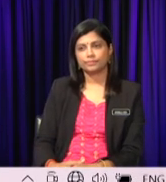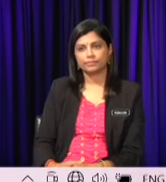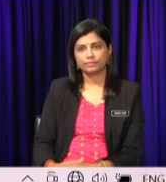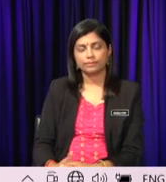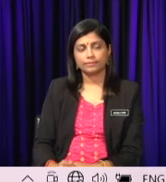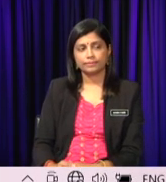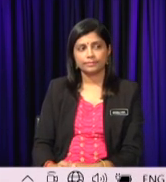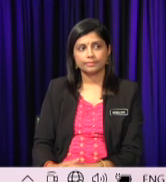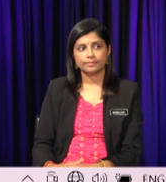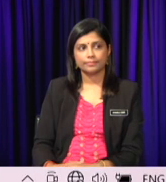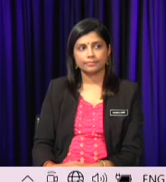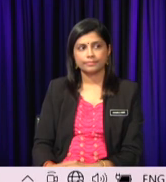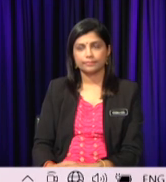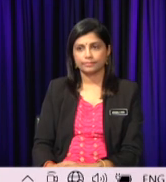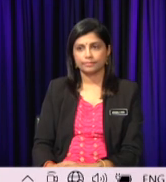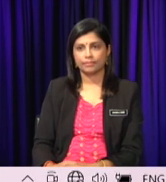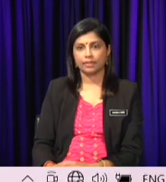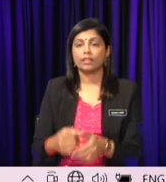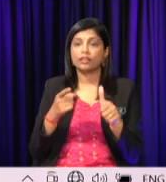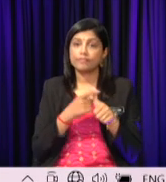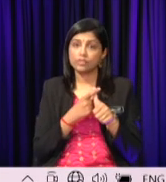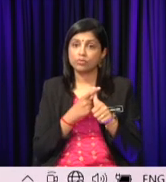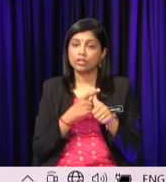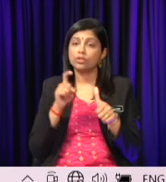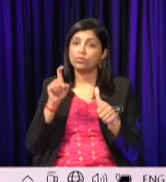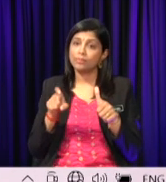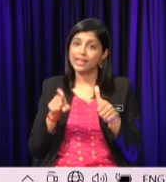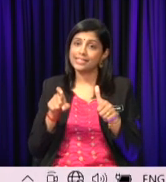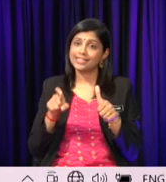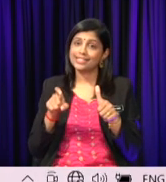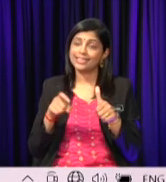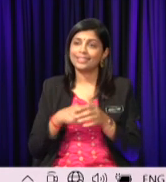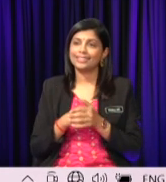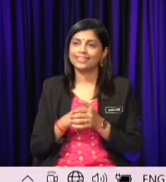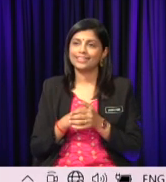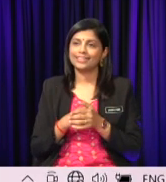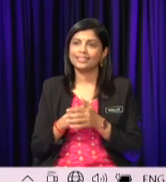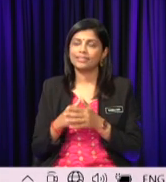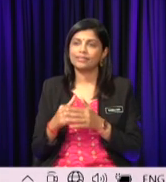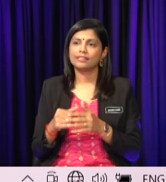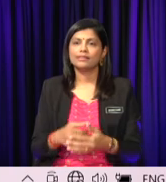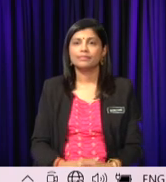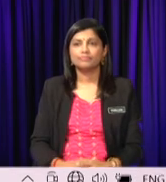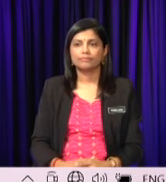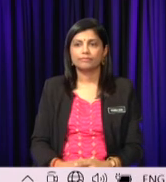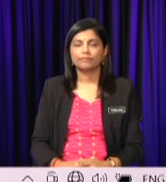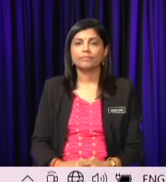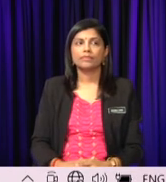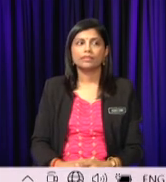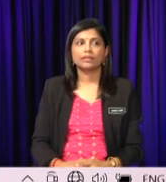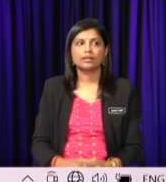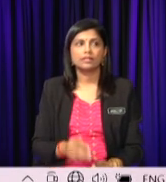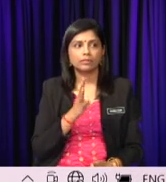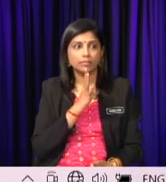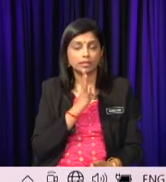quickly. When you speak, you need to remember that speaking is great.